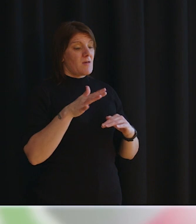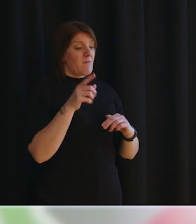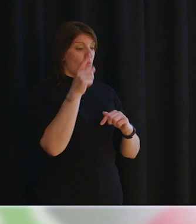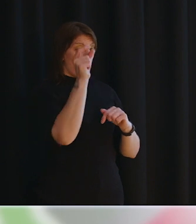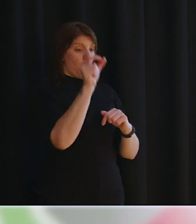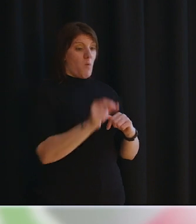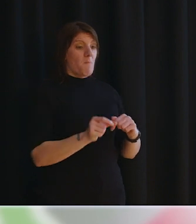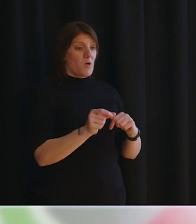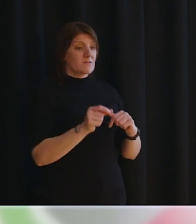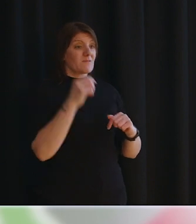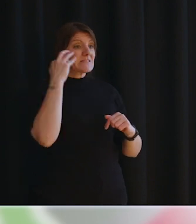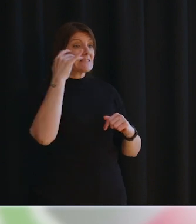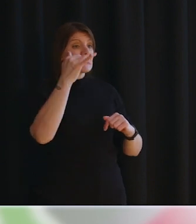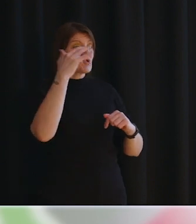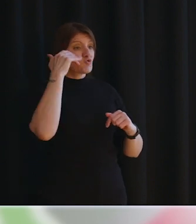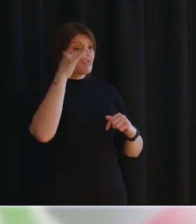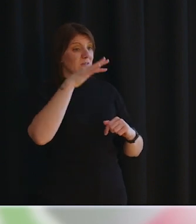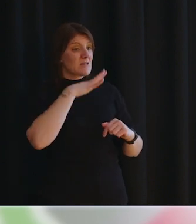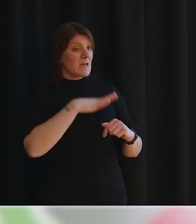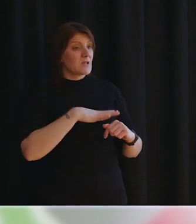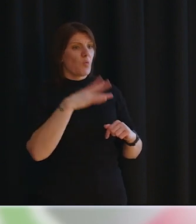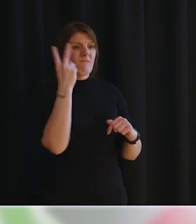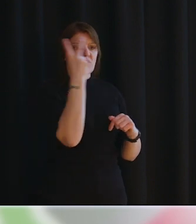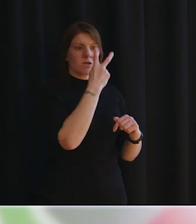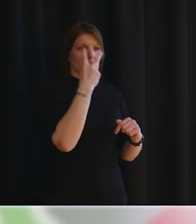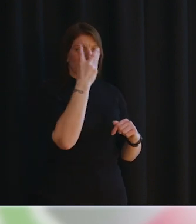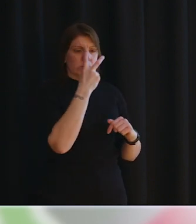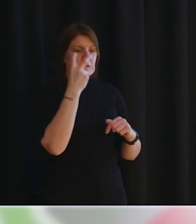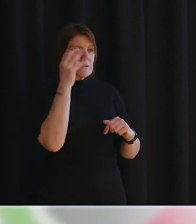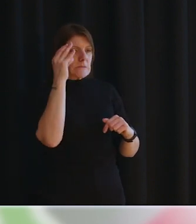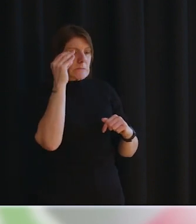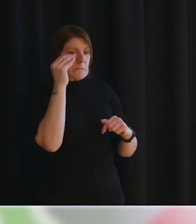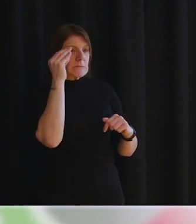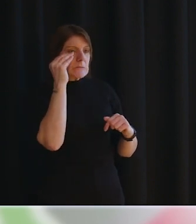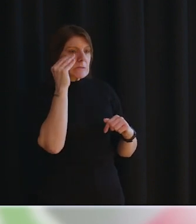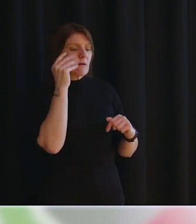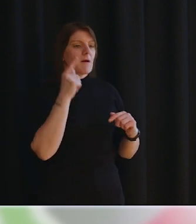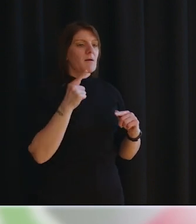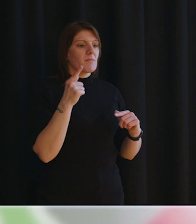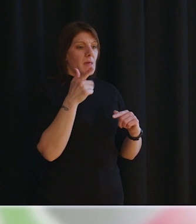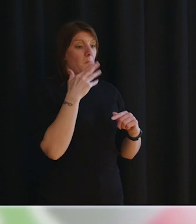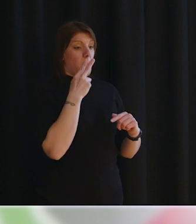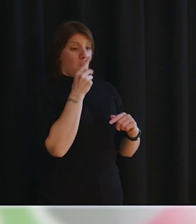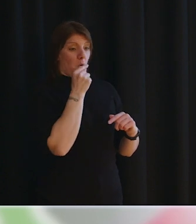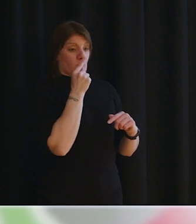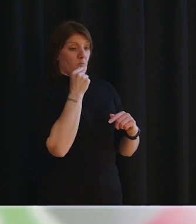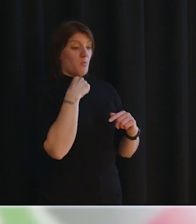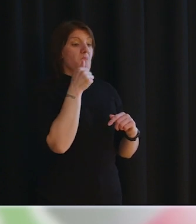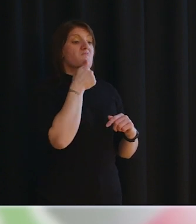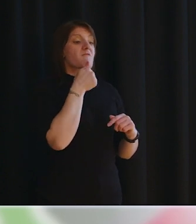needs, or if they have a visual impairment, they might need to sit close to the front of the class.